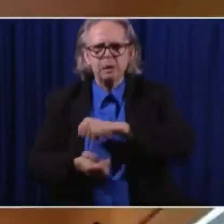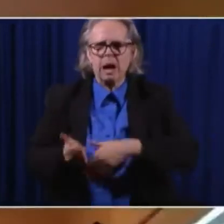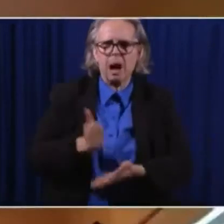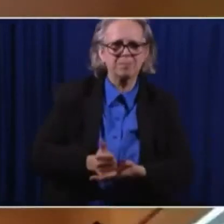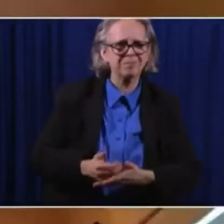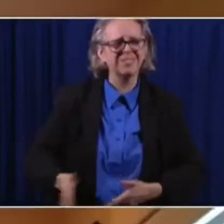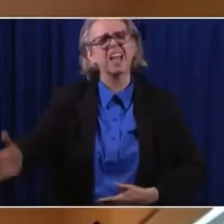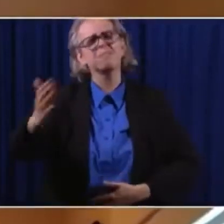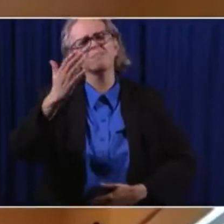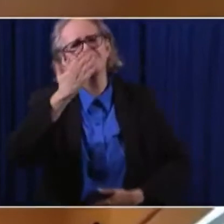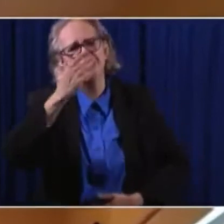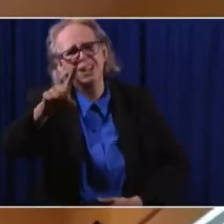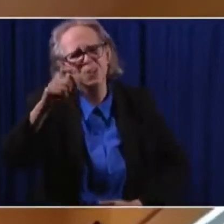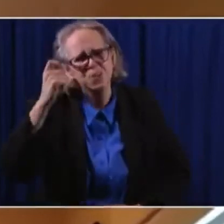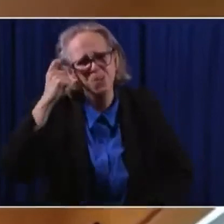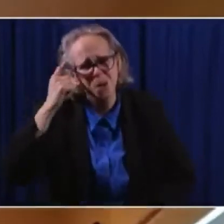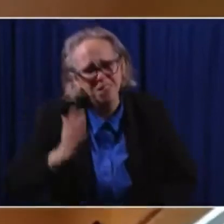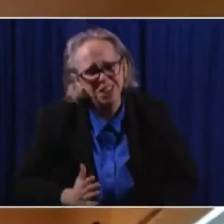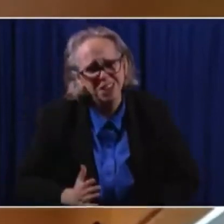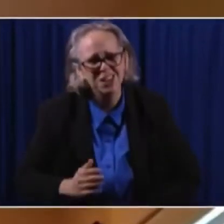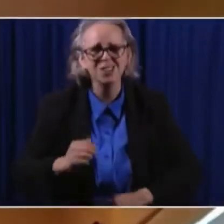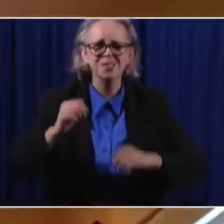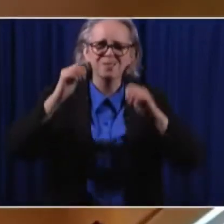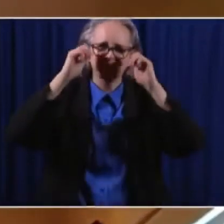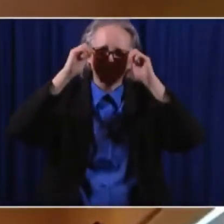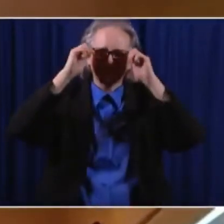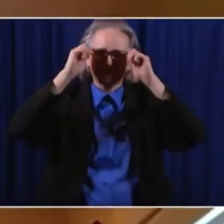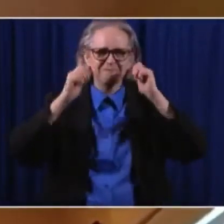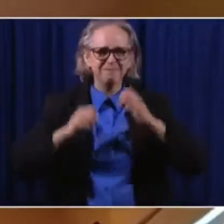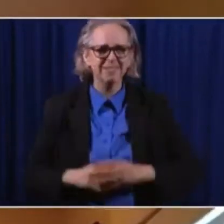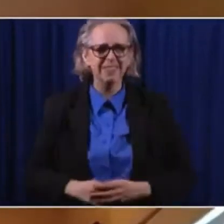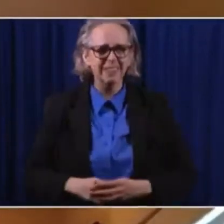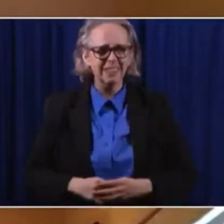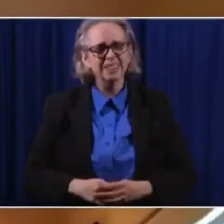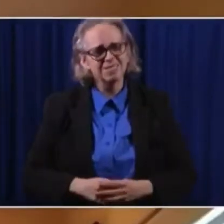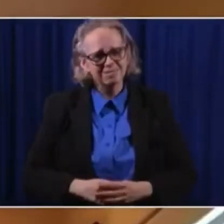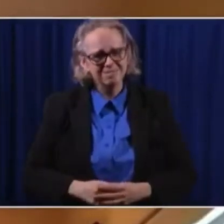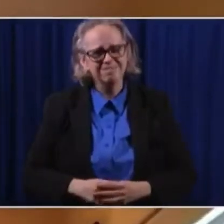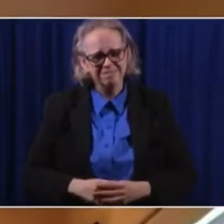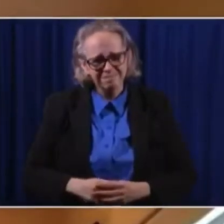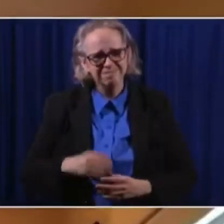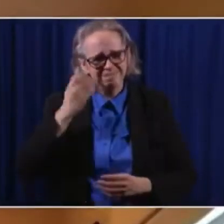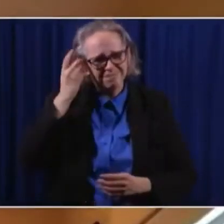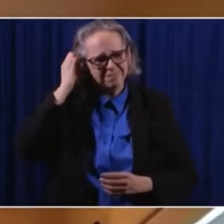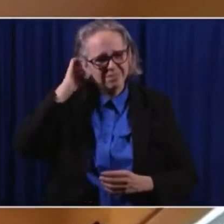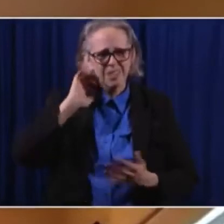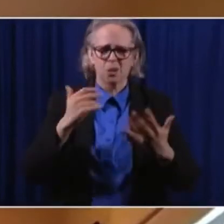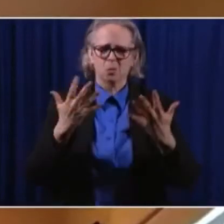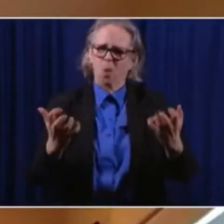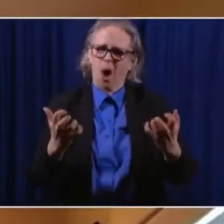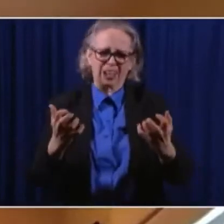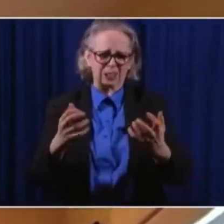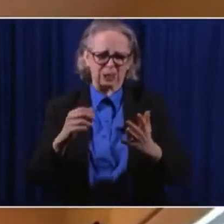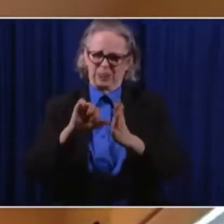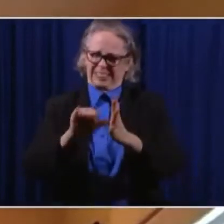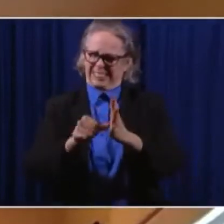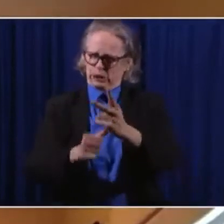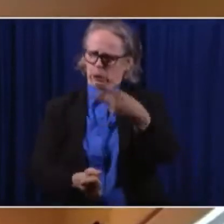DeWine. I'd like to share information about really 2 things: the science of